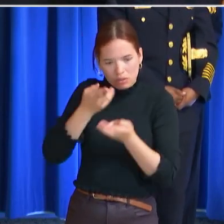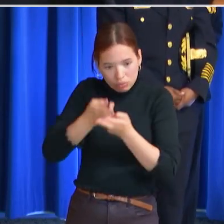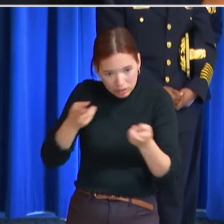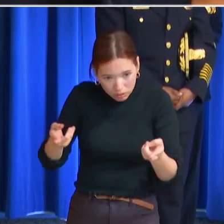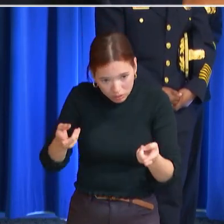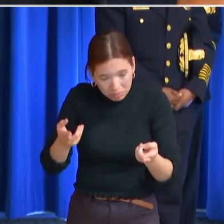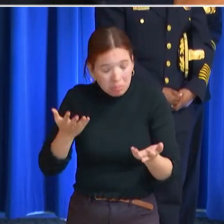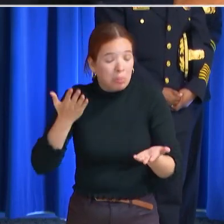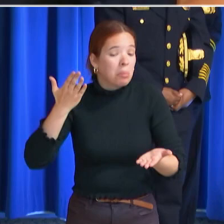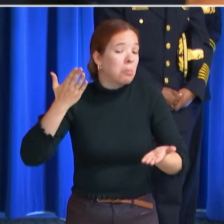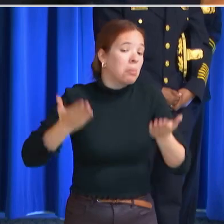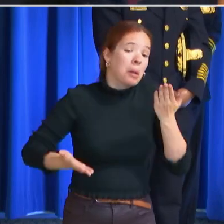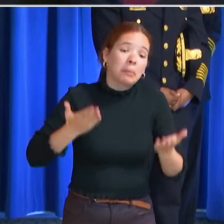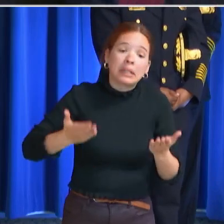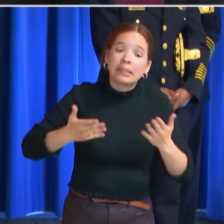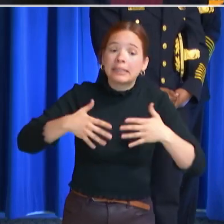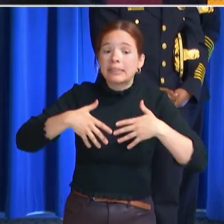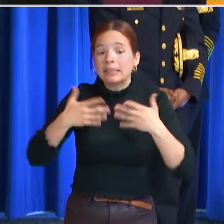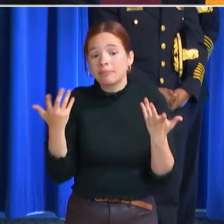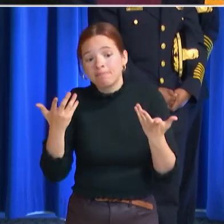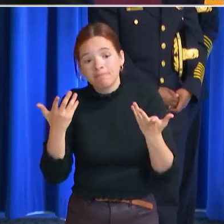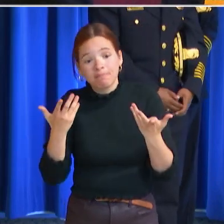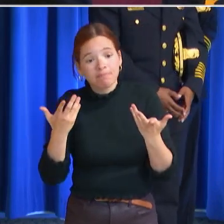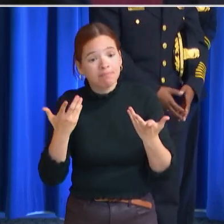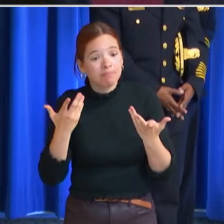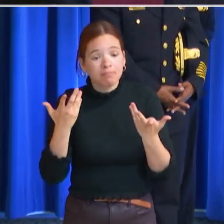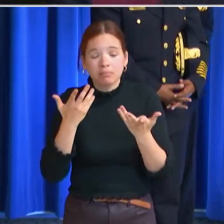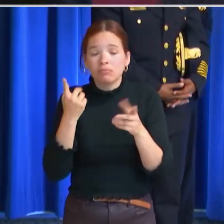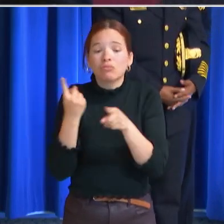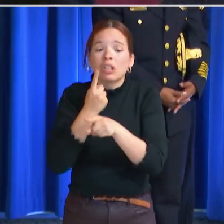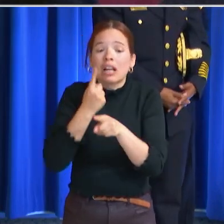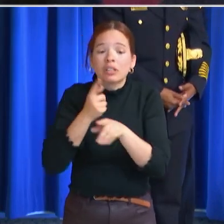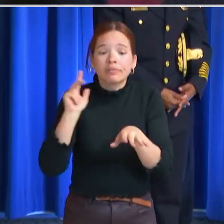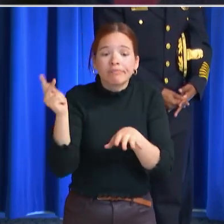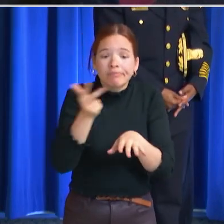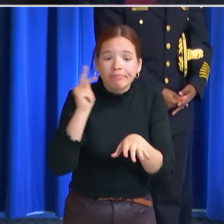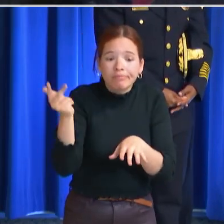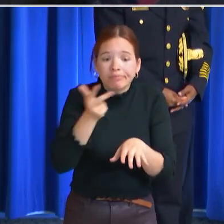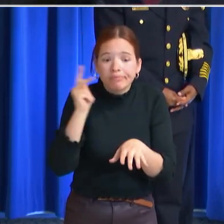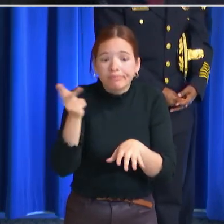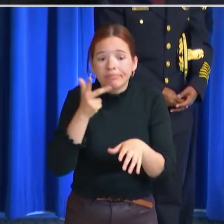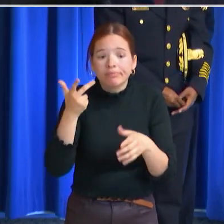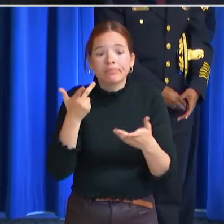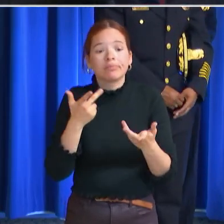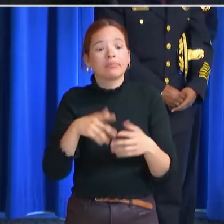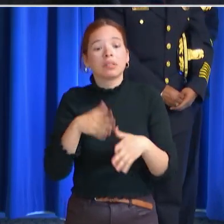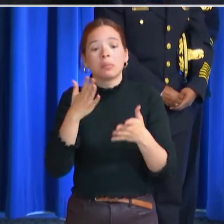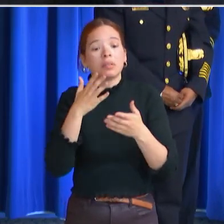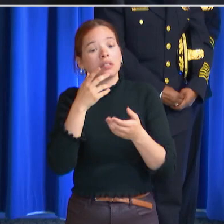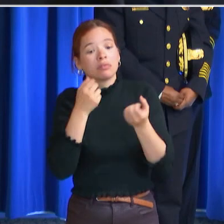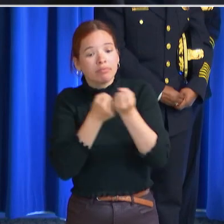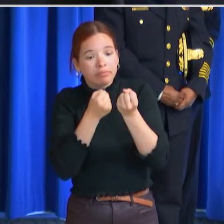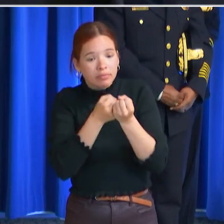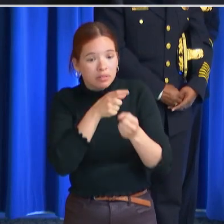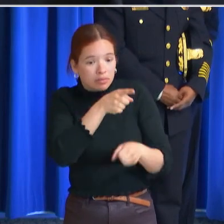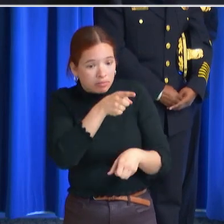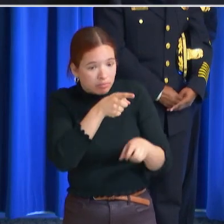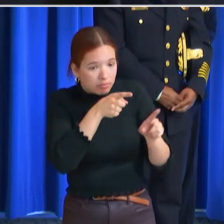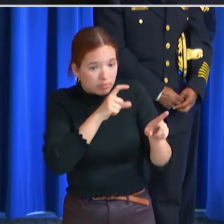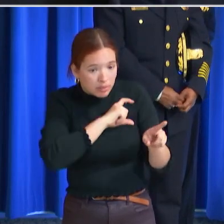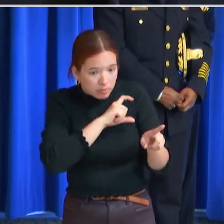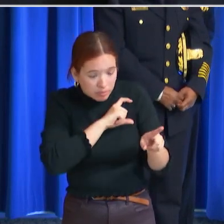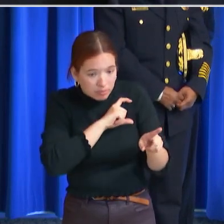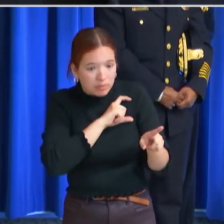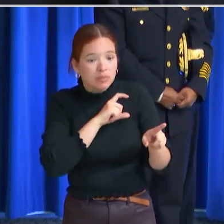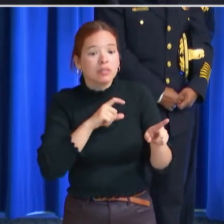be your regular patrol guys. It could be your other support units that will support these officers in their fight, but really focused